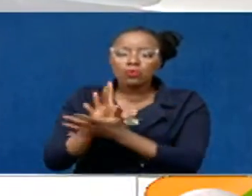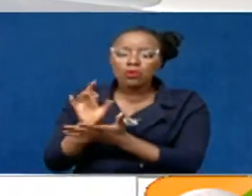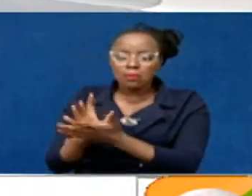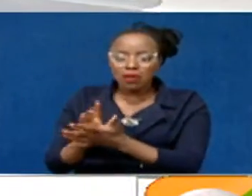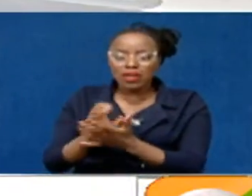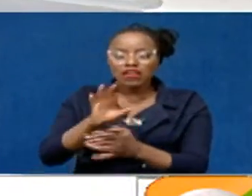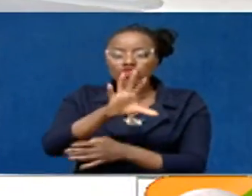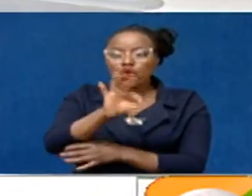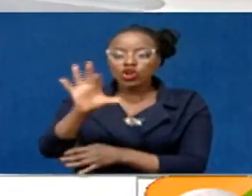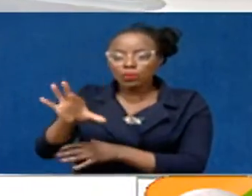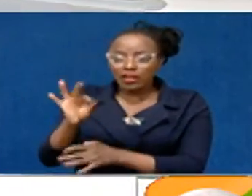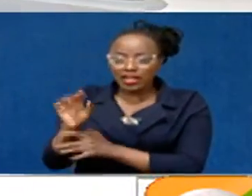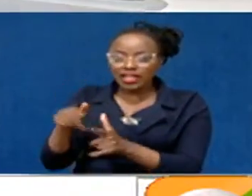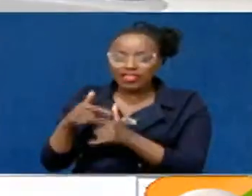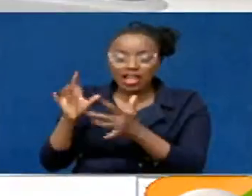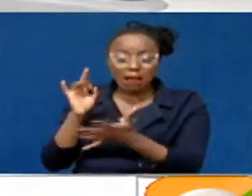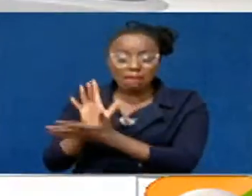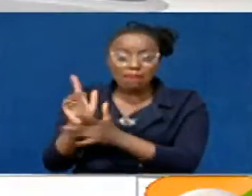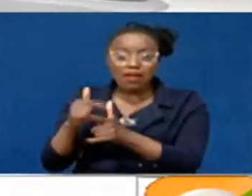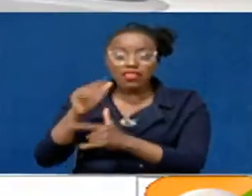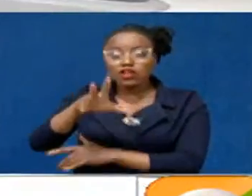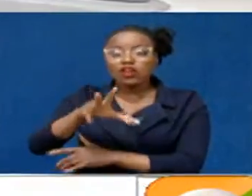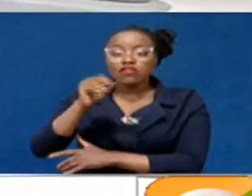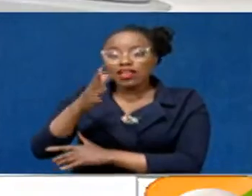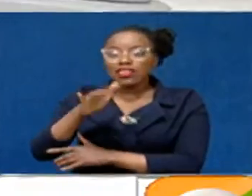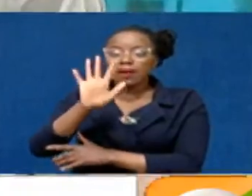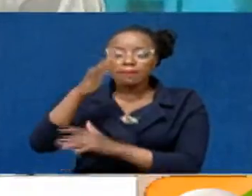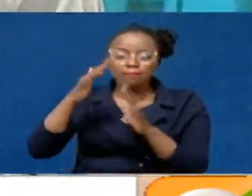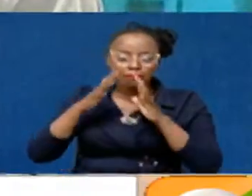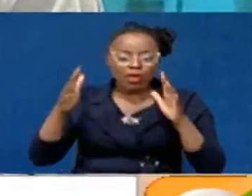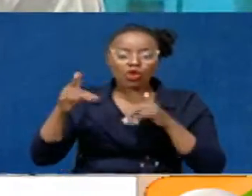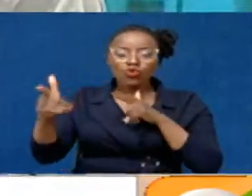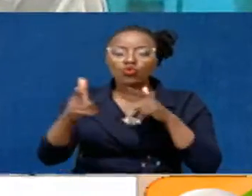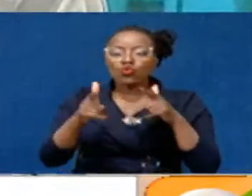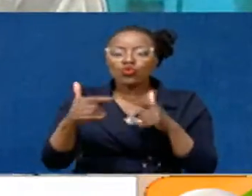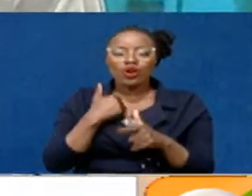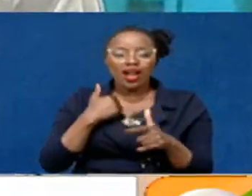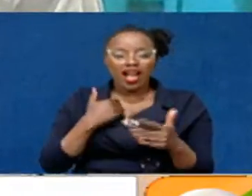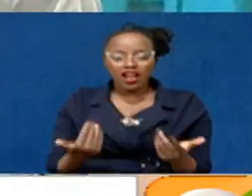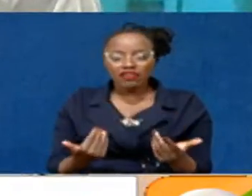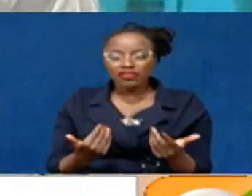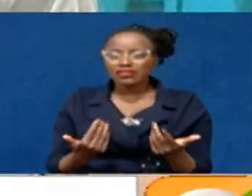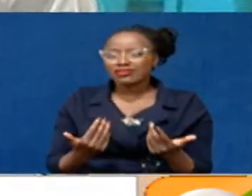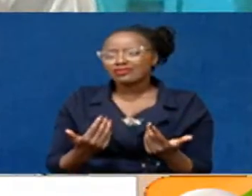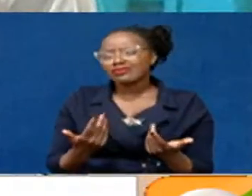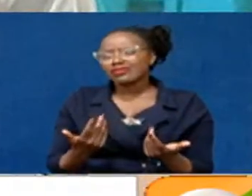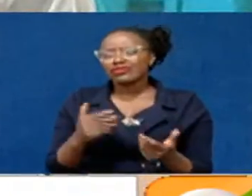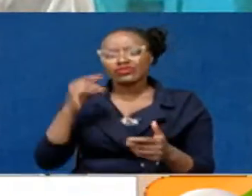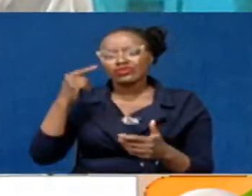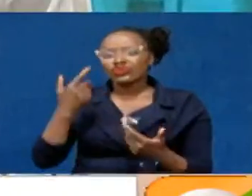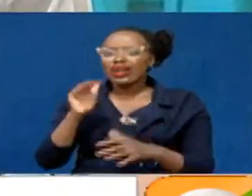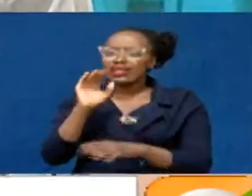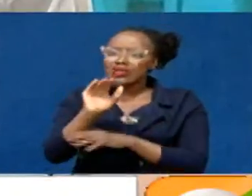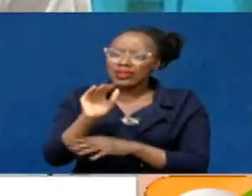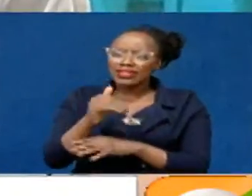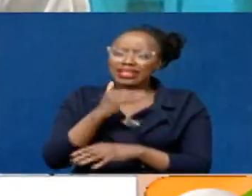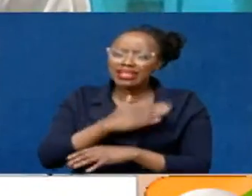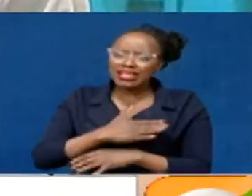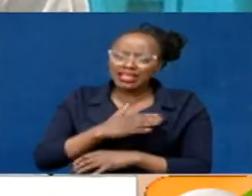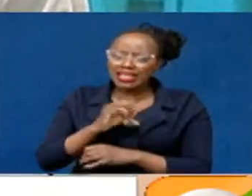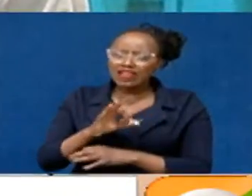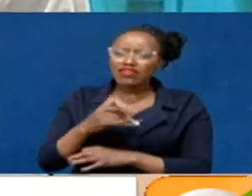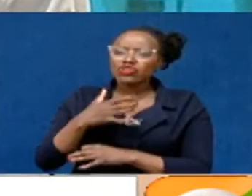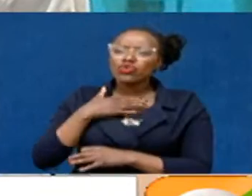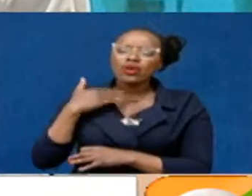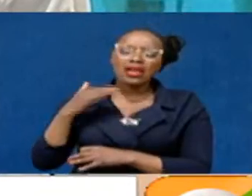of nominated members of parliament, and you find this big fight going on. So, for crying out loud, if you don't like